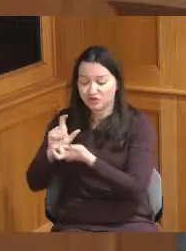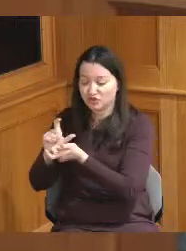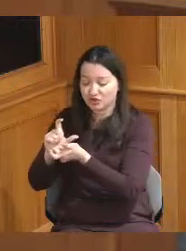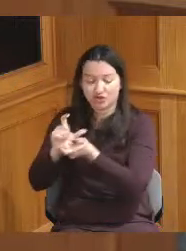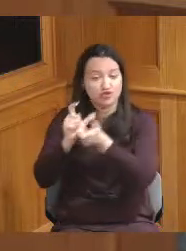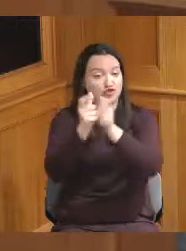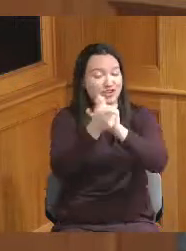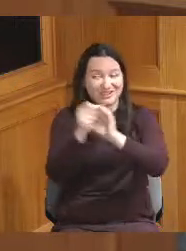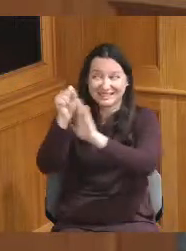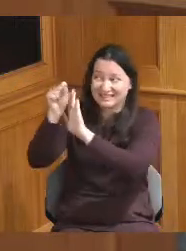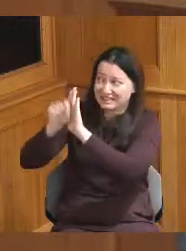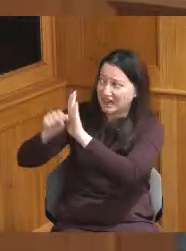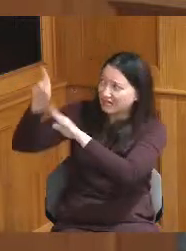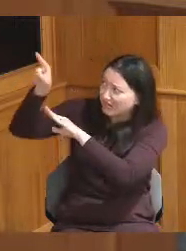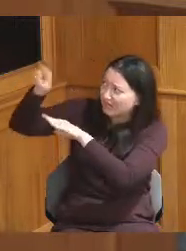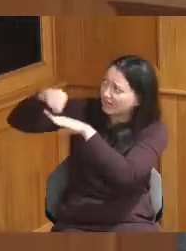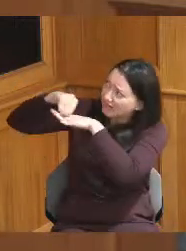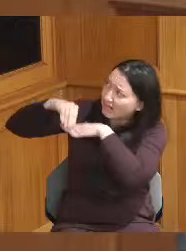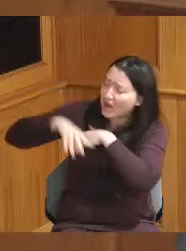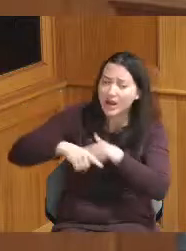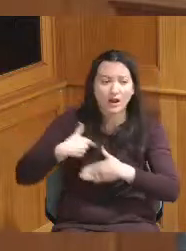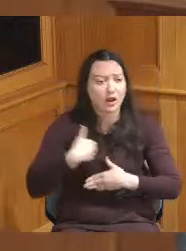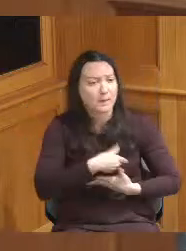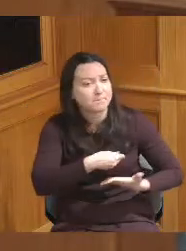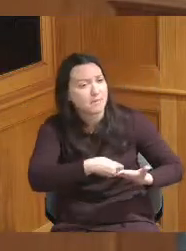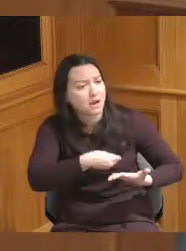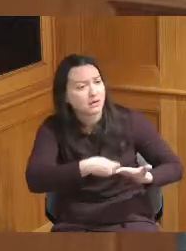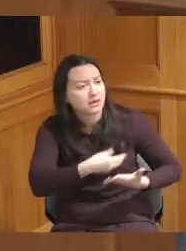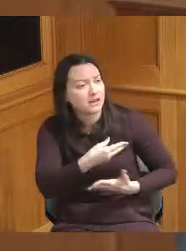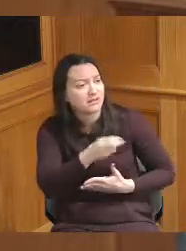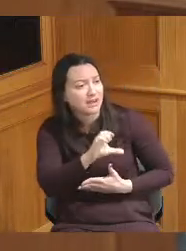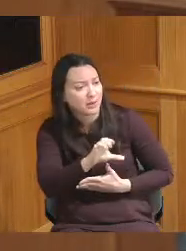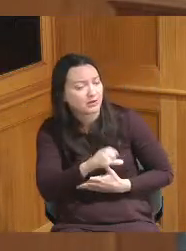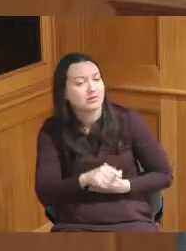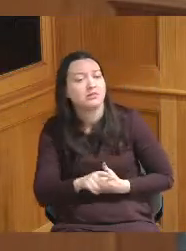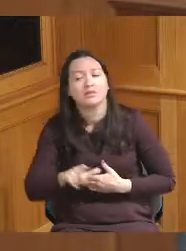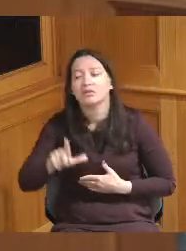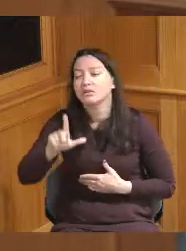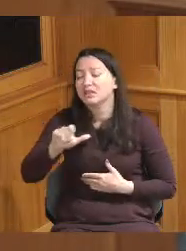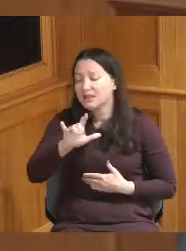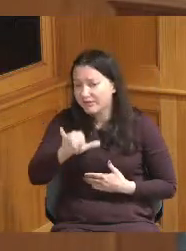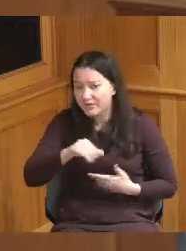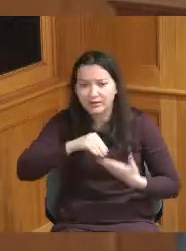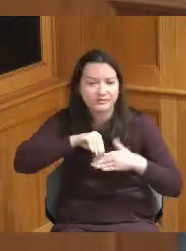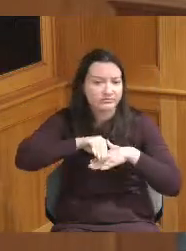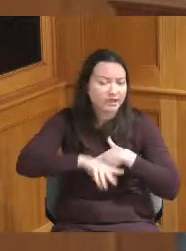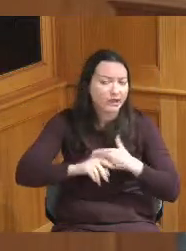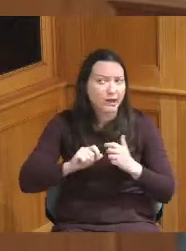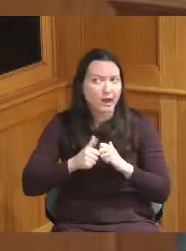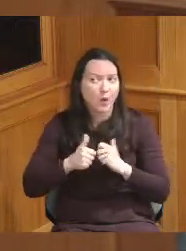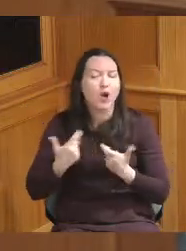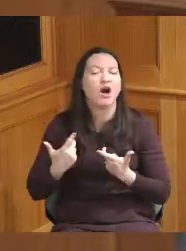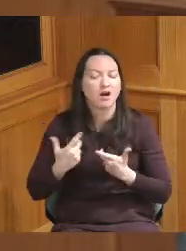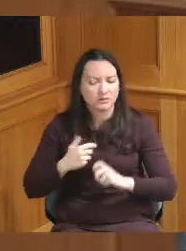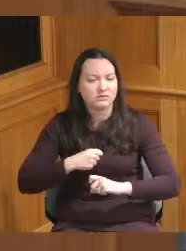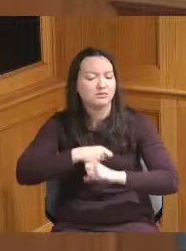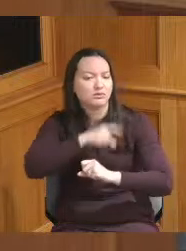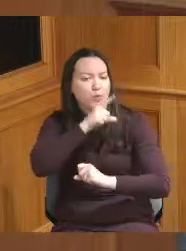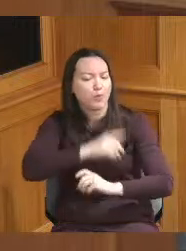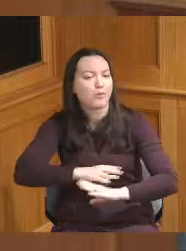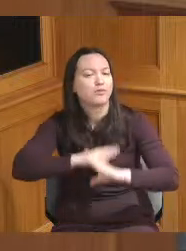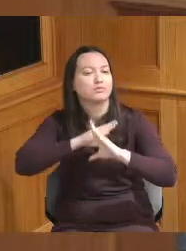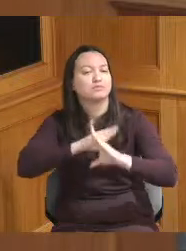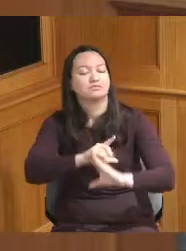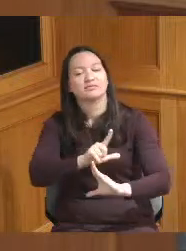to the state and how that affects our dollars and Hamilton County and our levy particularly, we want to make sure that we're protecting the interests of the